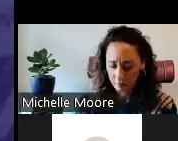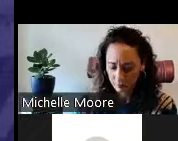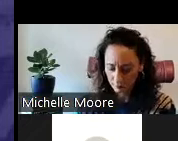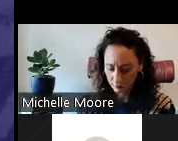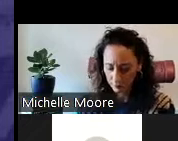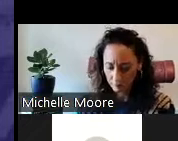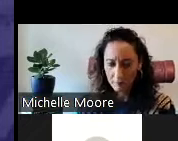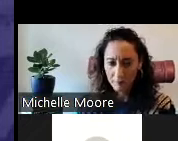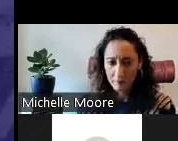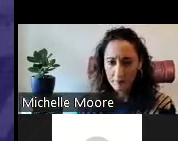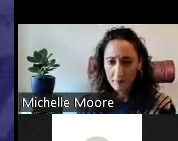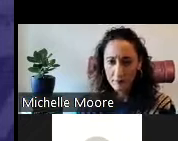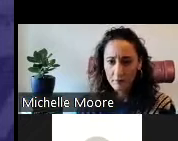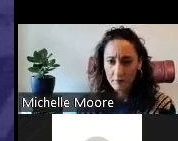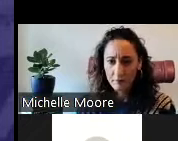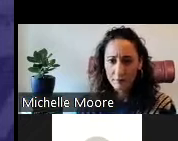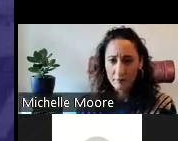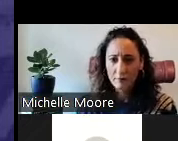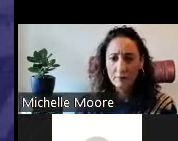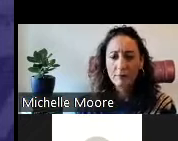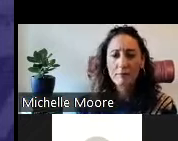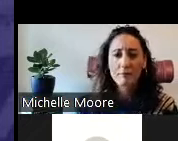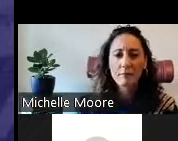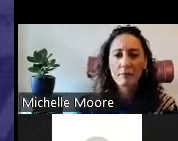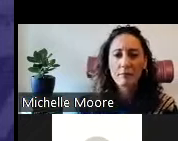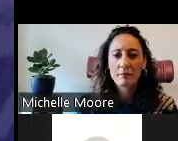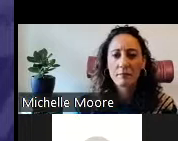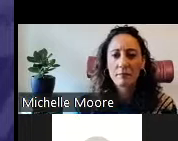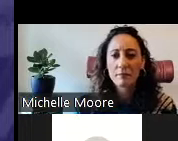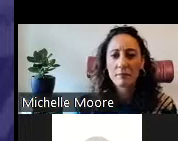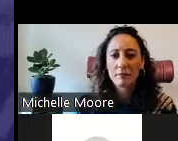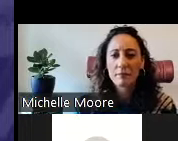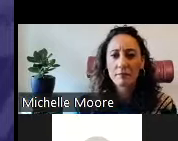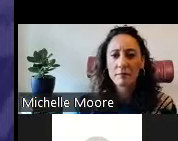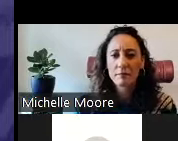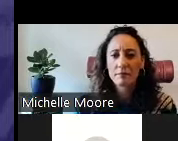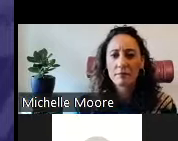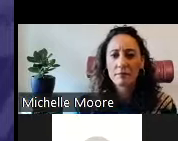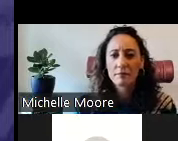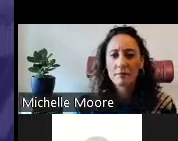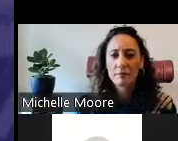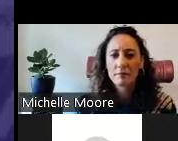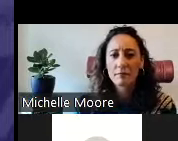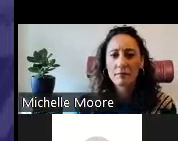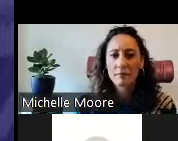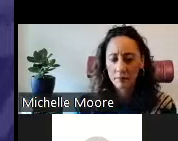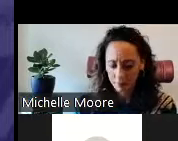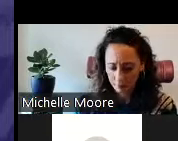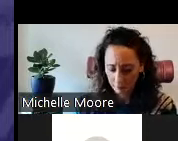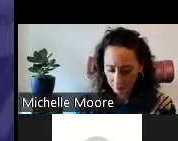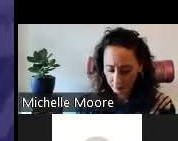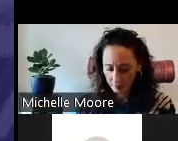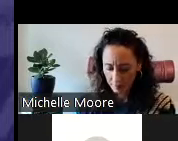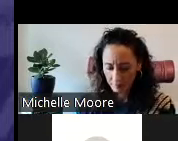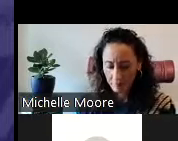support on race equality to over 70 signatories that include 27 national governing bodies of sport and